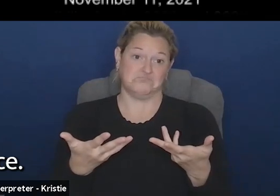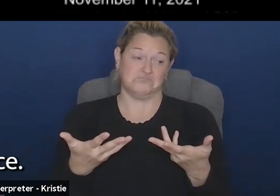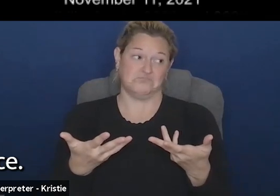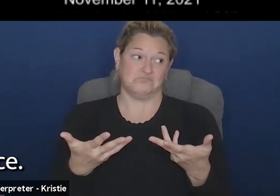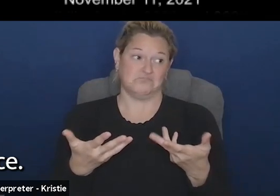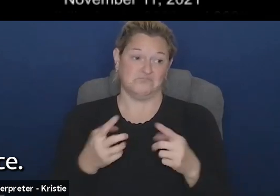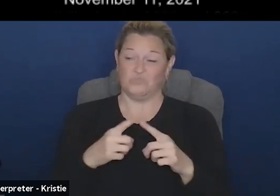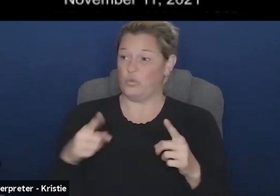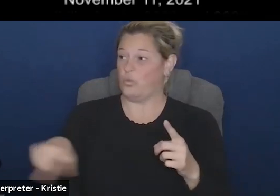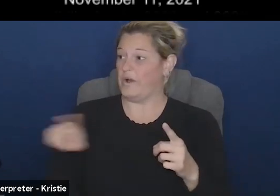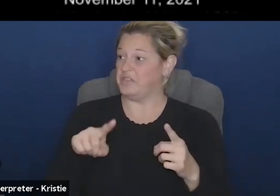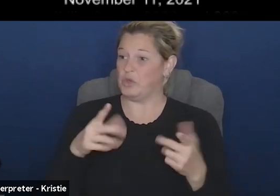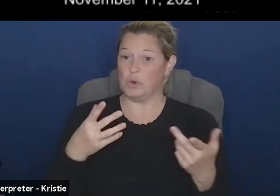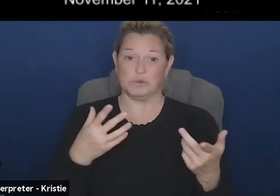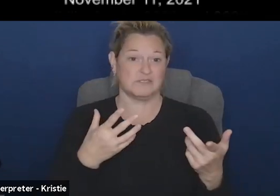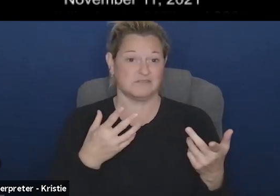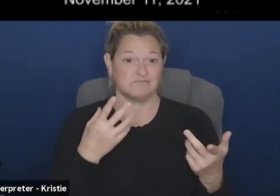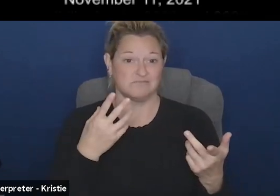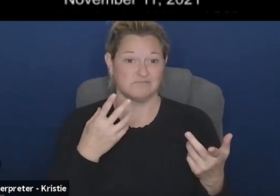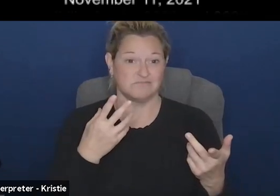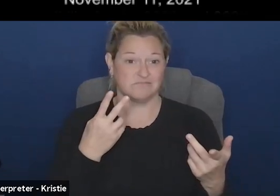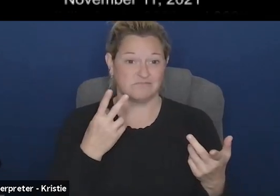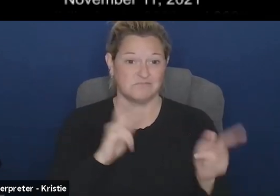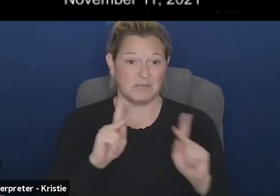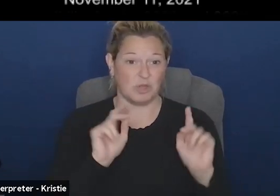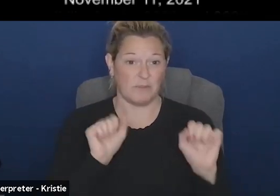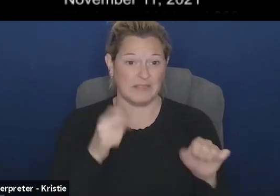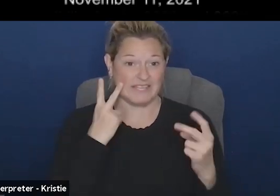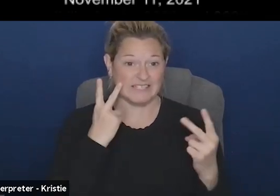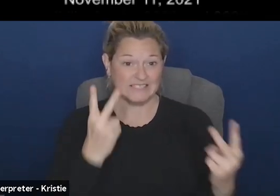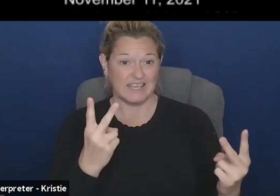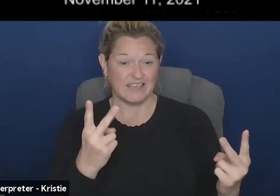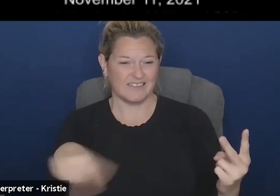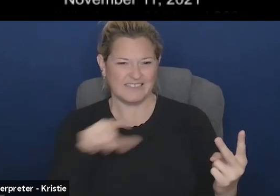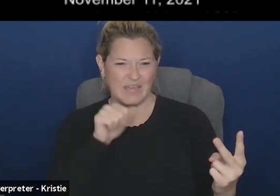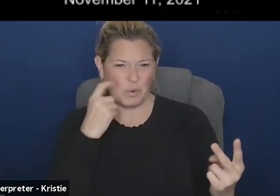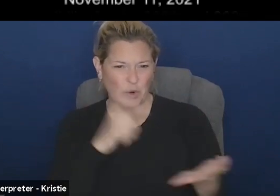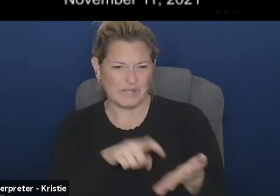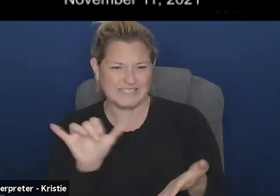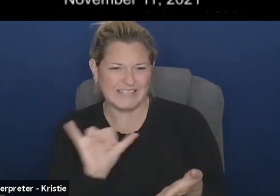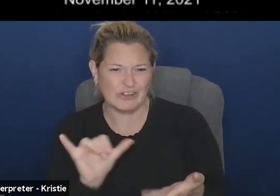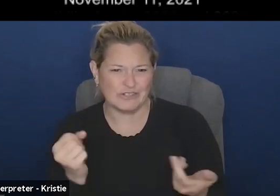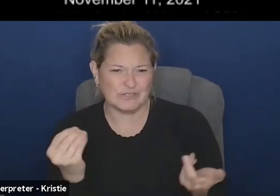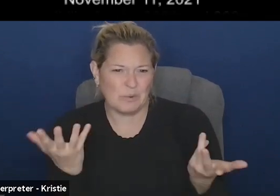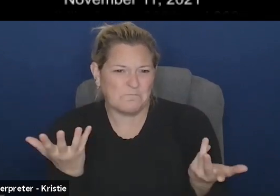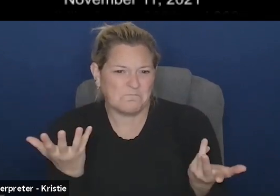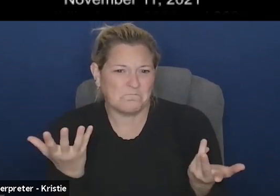even notice. It's hard to know what to tell people about yourself. So, but this